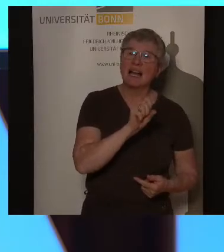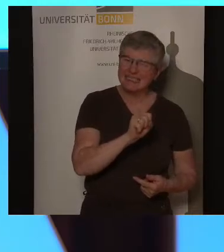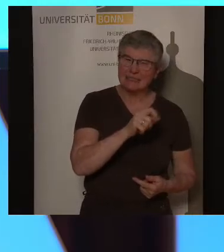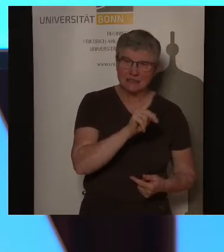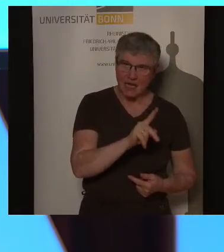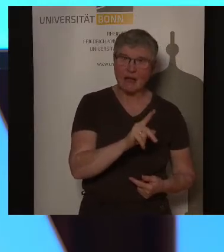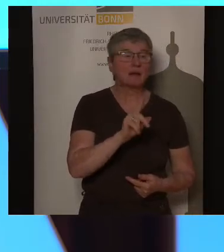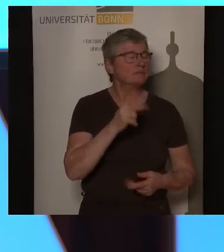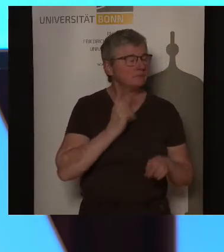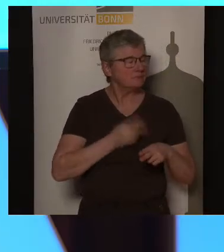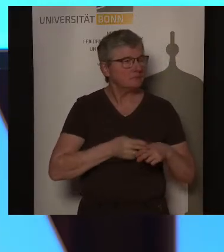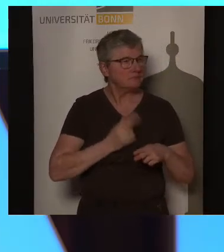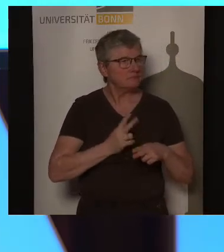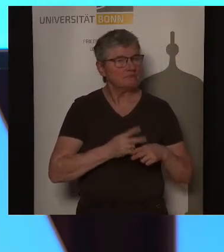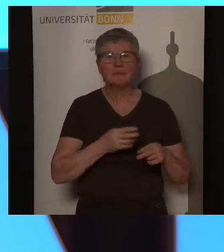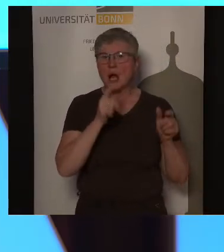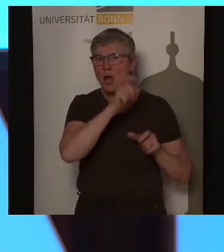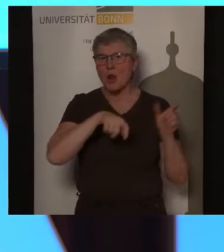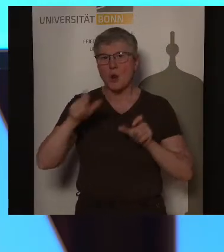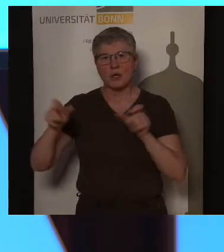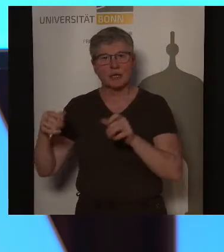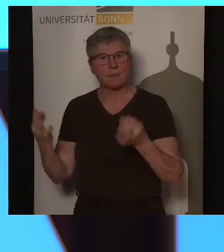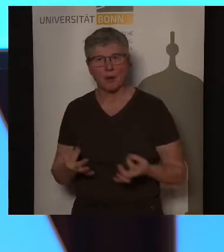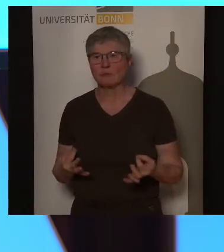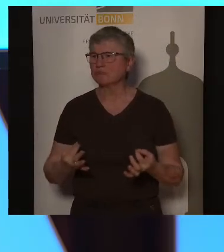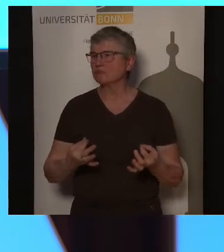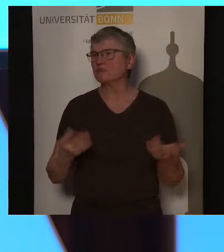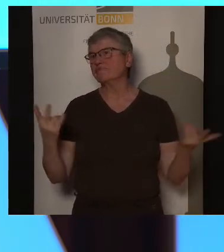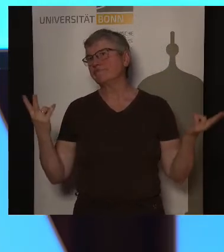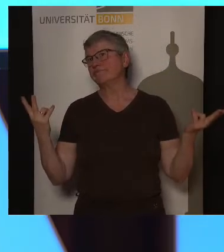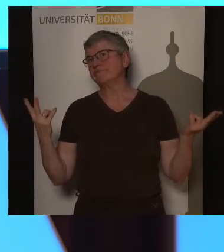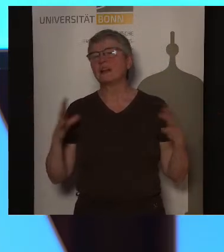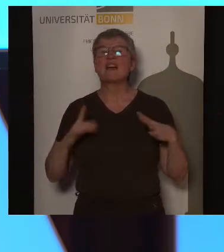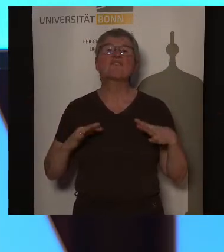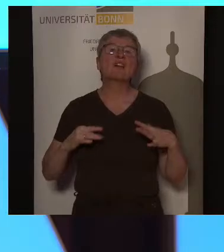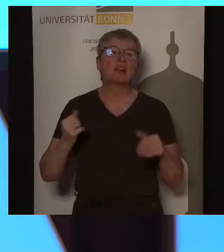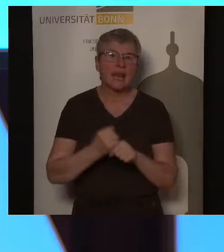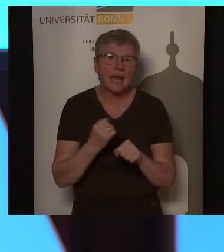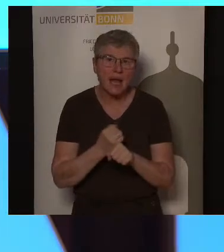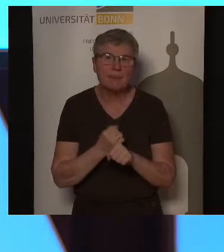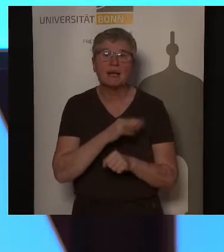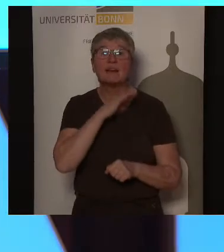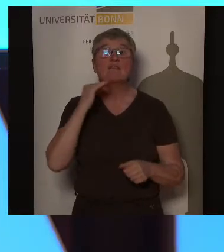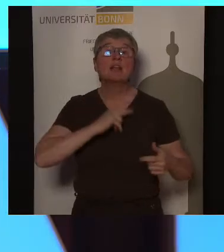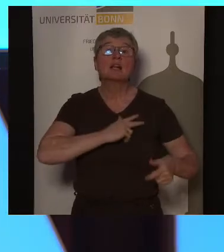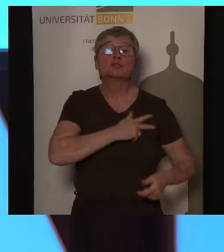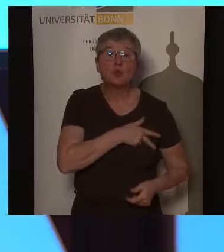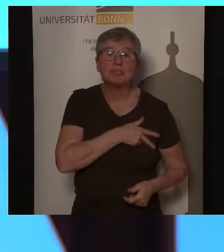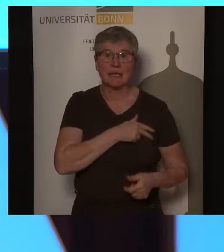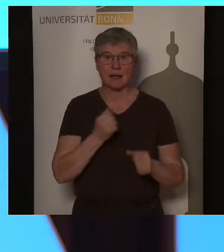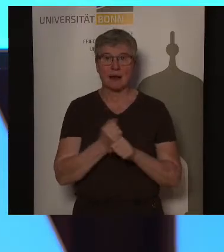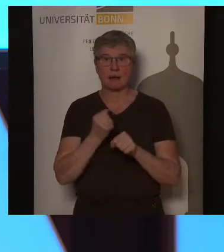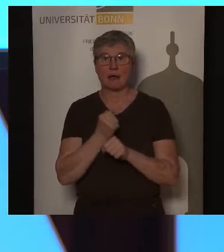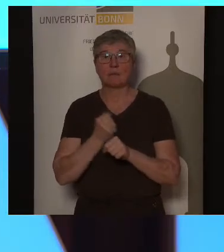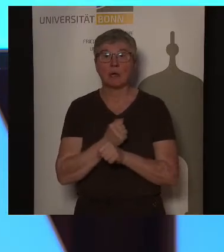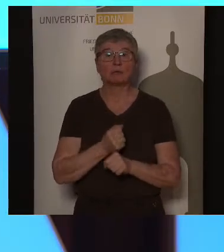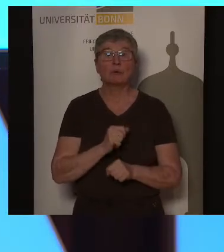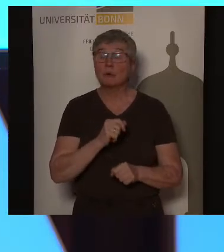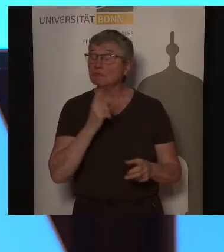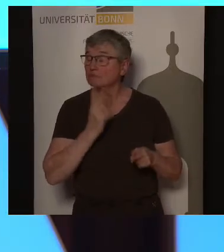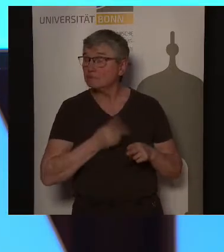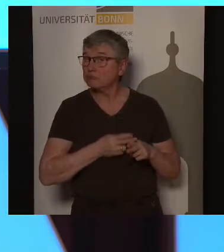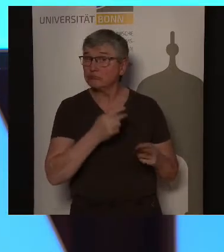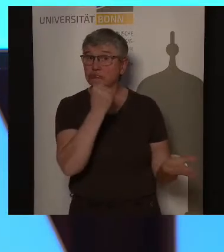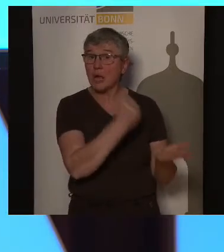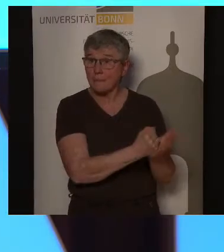We always are looking for new people. And it always feels a little bit like volunteering, lots of social topics, and